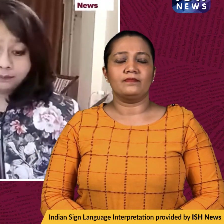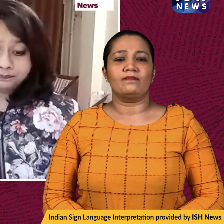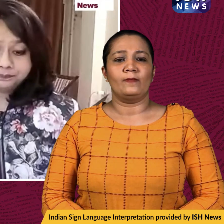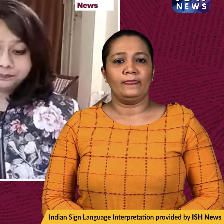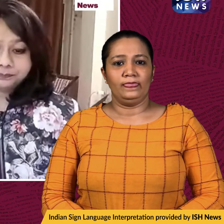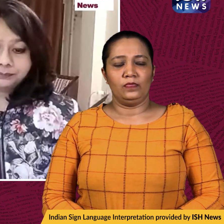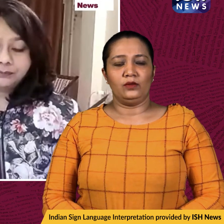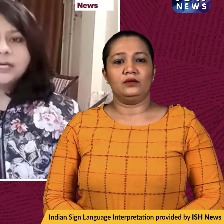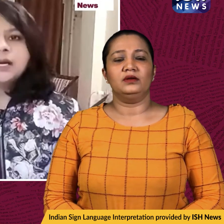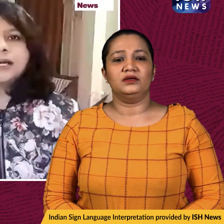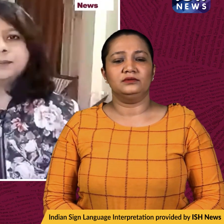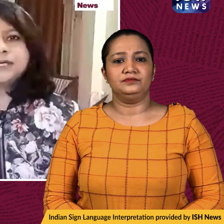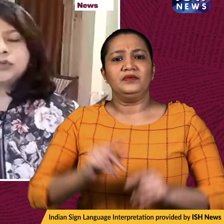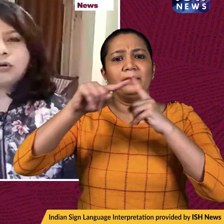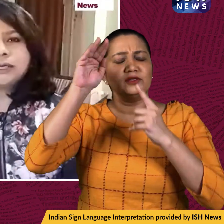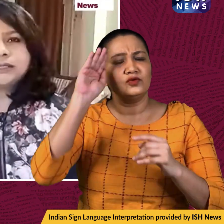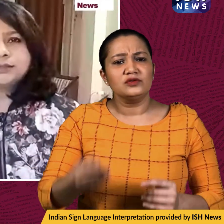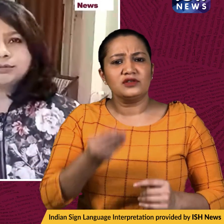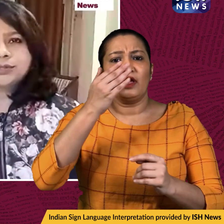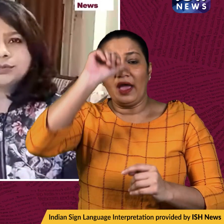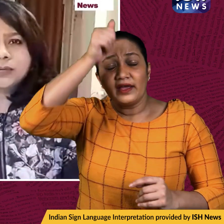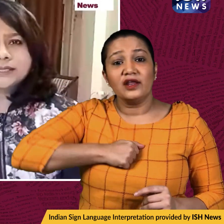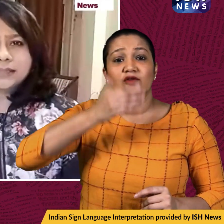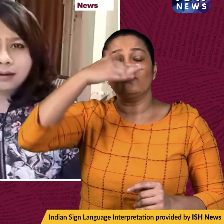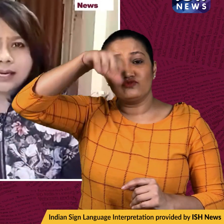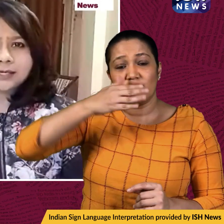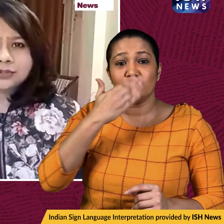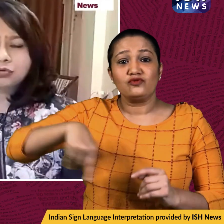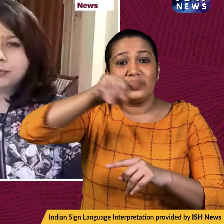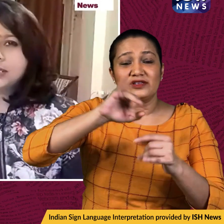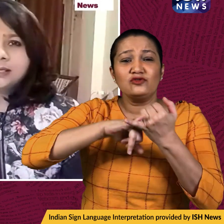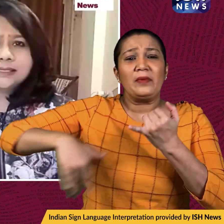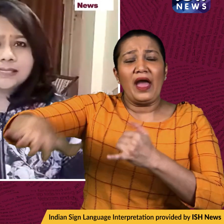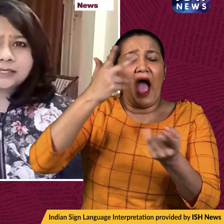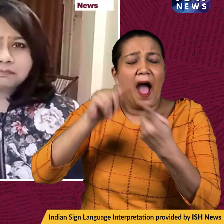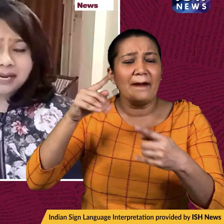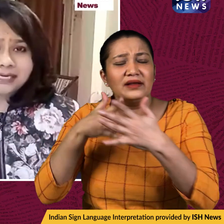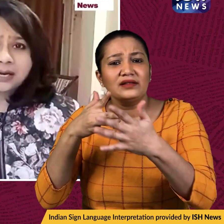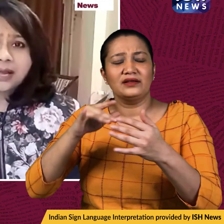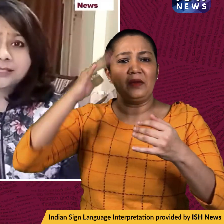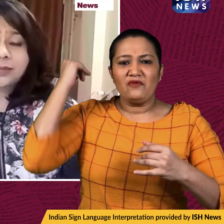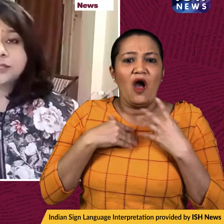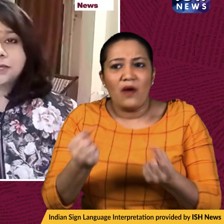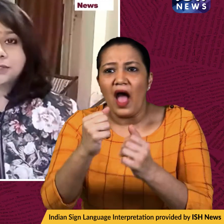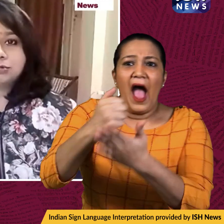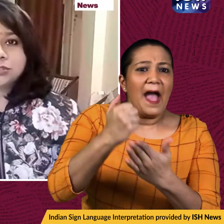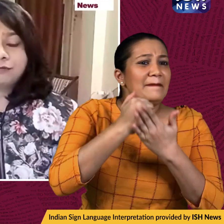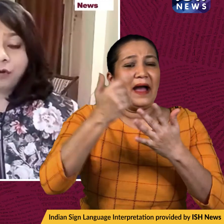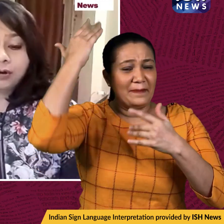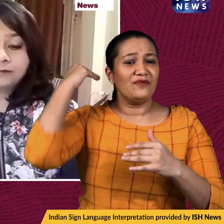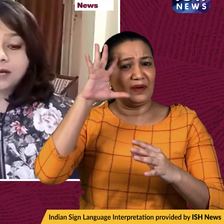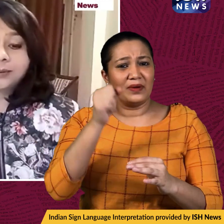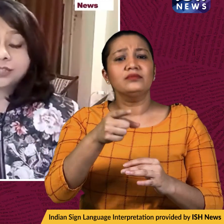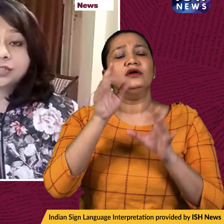of now. An update on Indian students who were stuck in Sumy. They sent many SOS